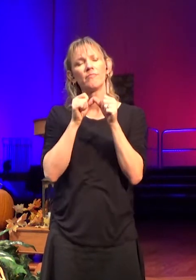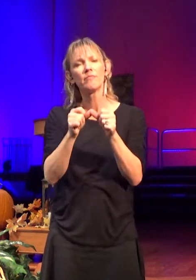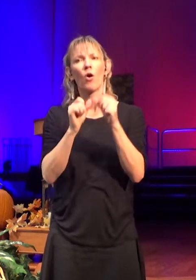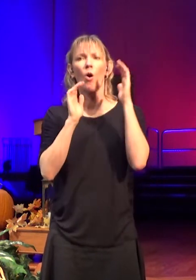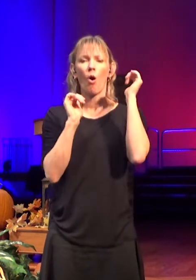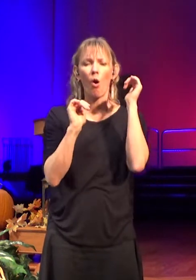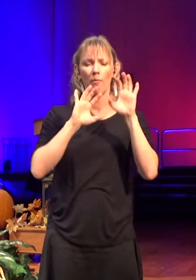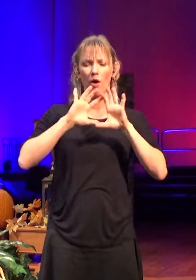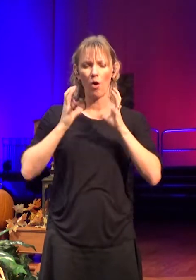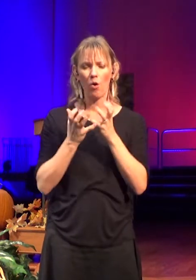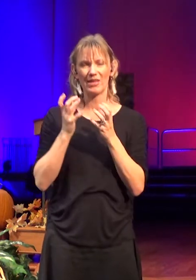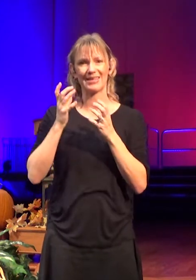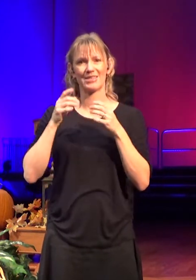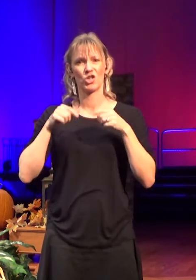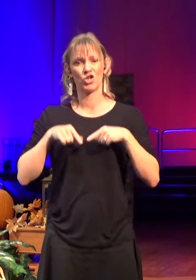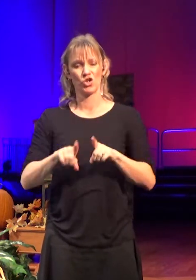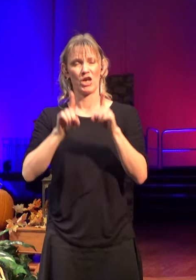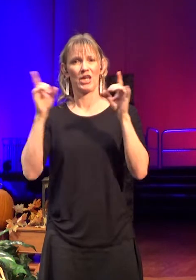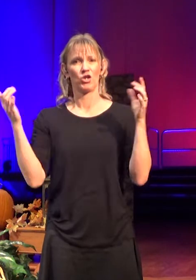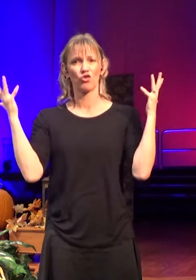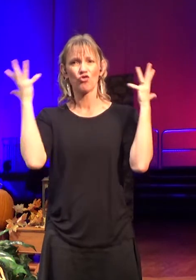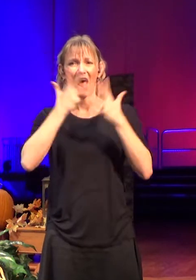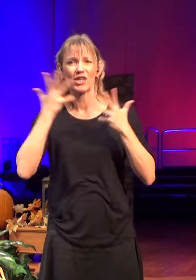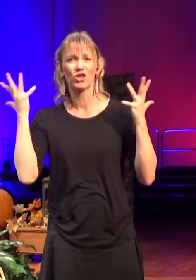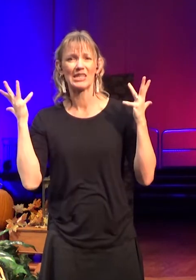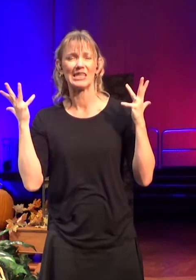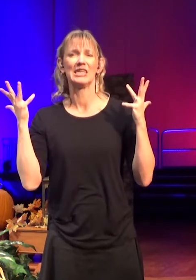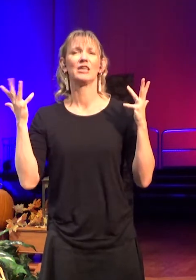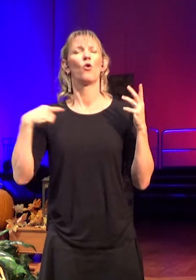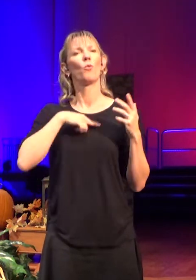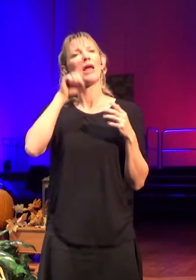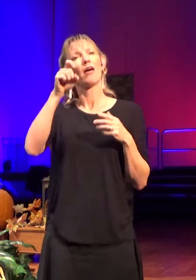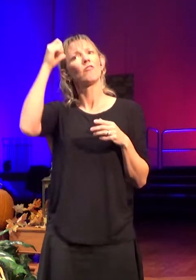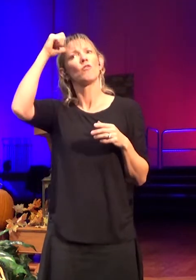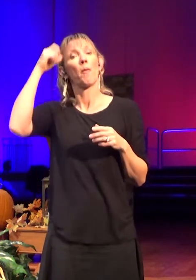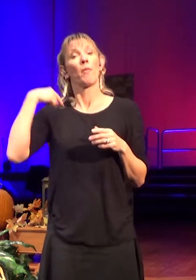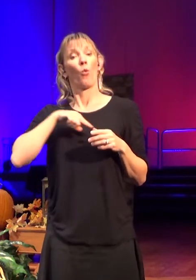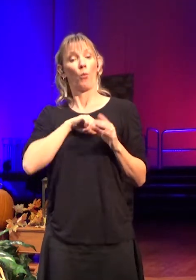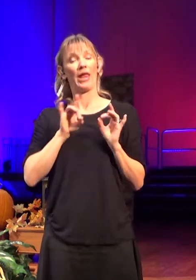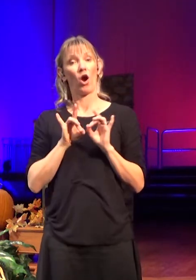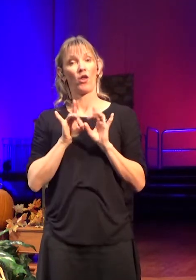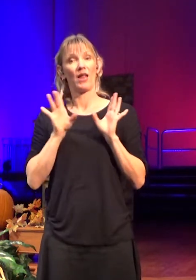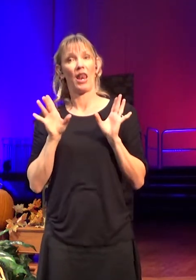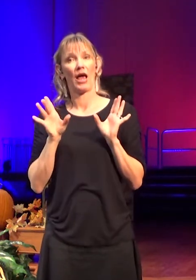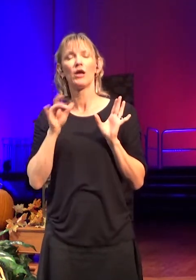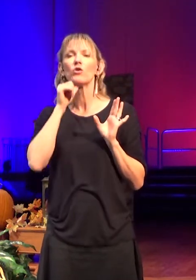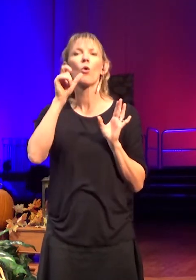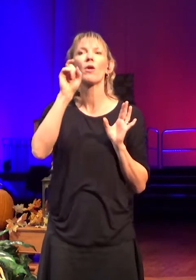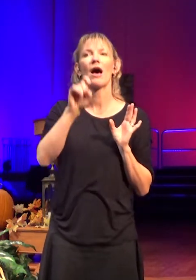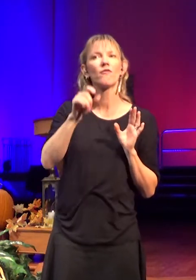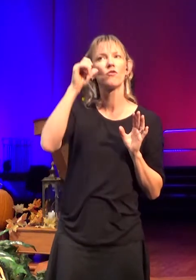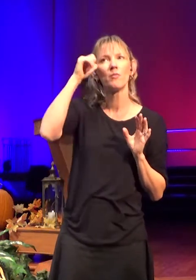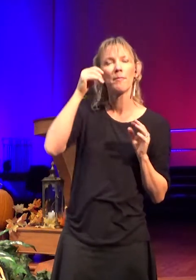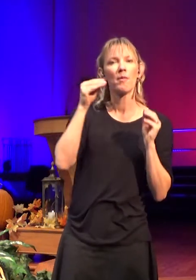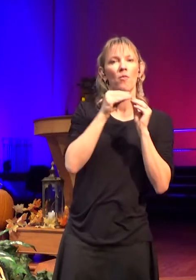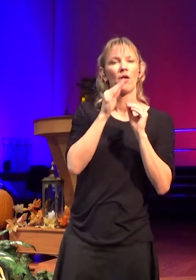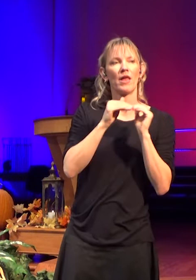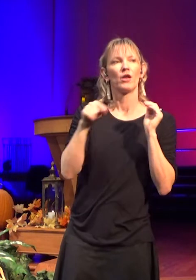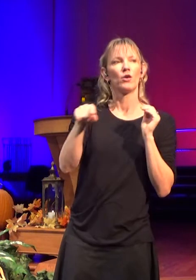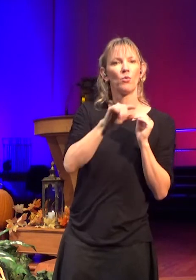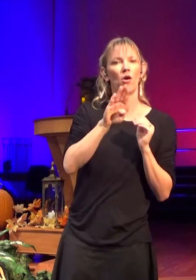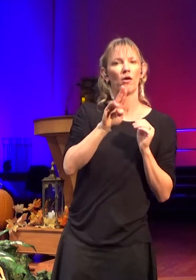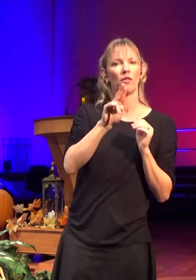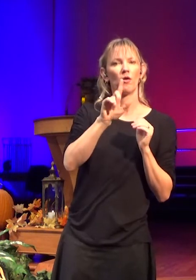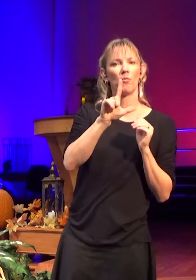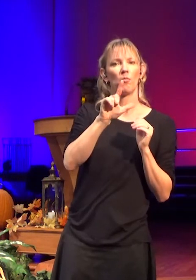wholeness in the midst of tragedy? We have to remember that we're that light. You don't have to remember it more than